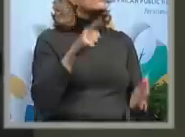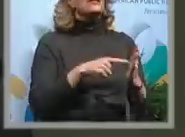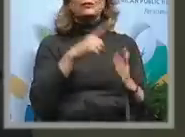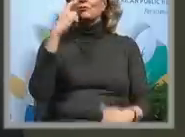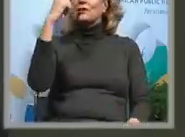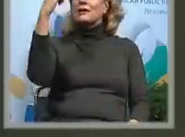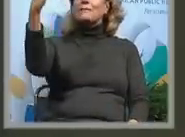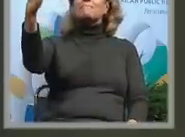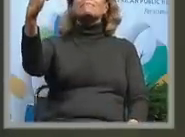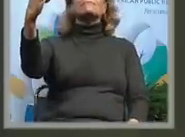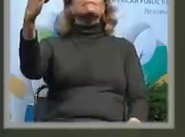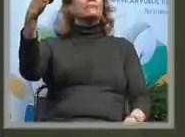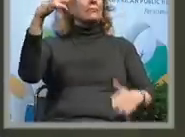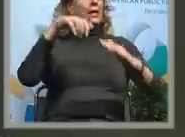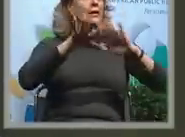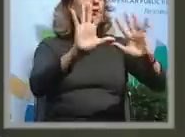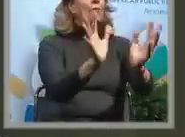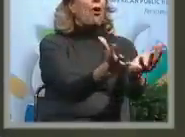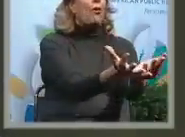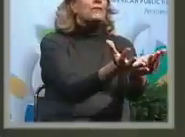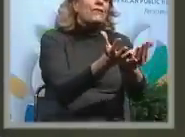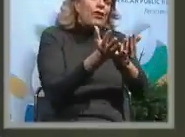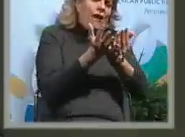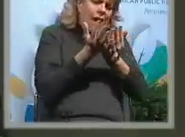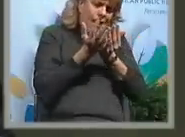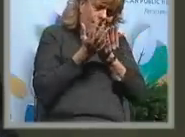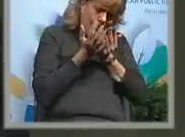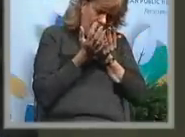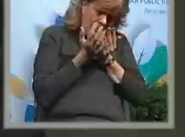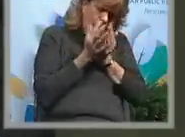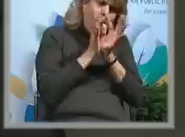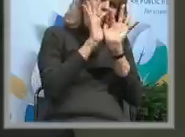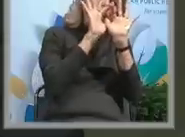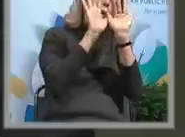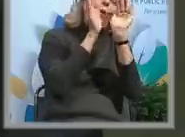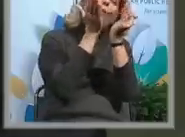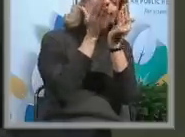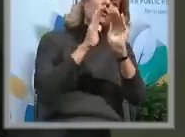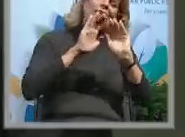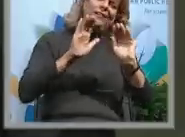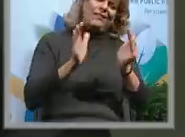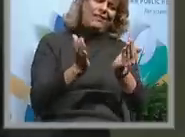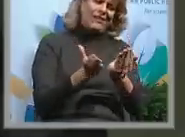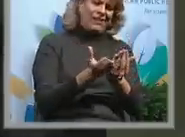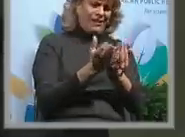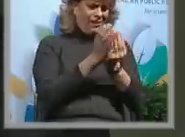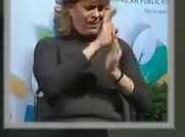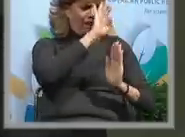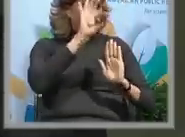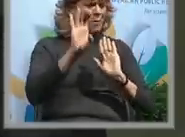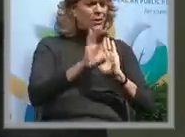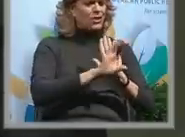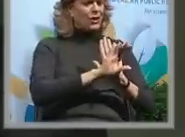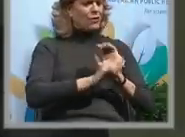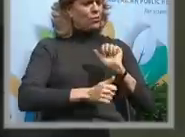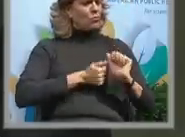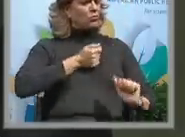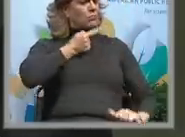dream, into the palms of your hands. Mold it into the image of your most public